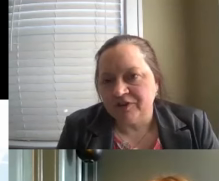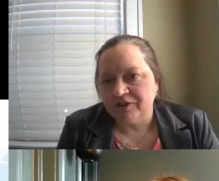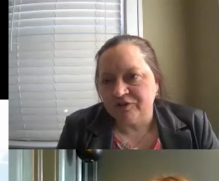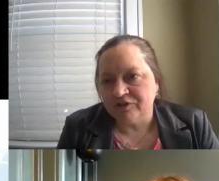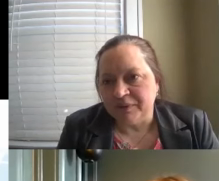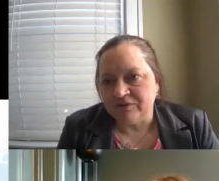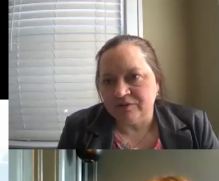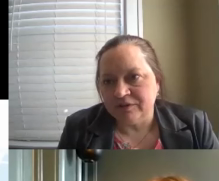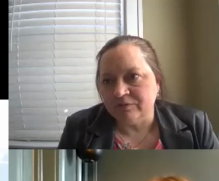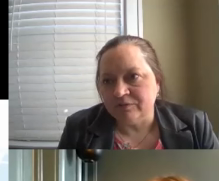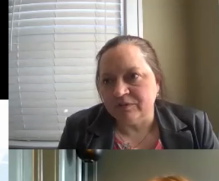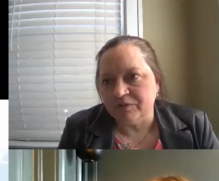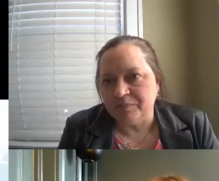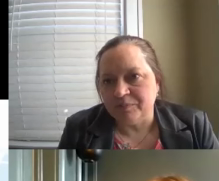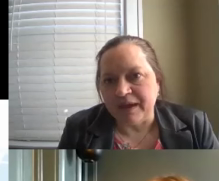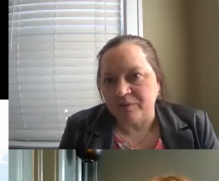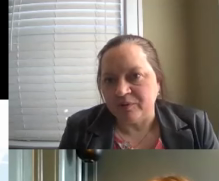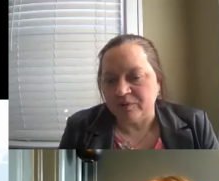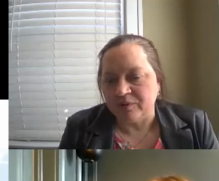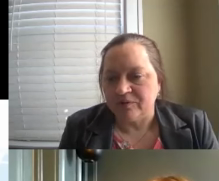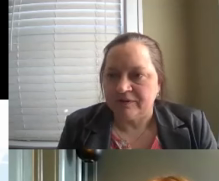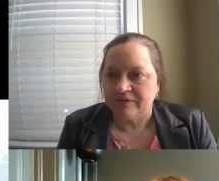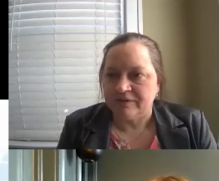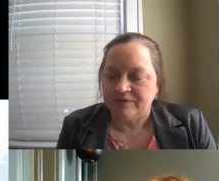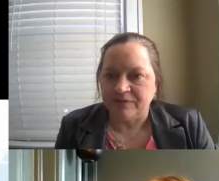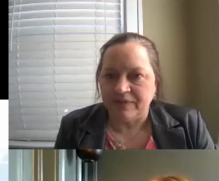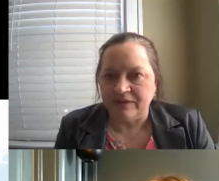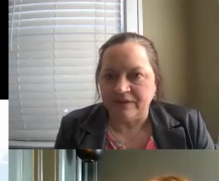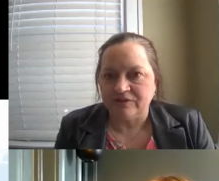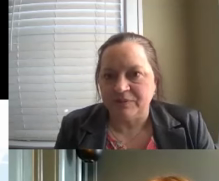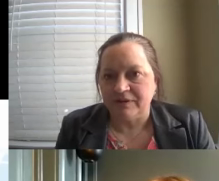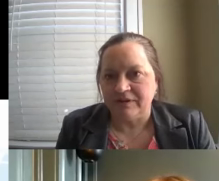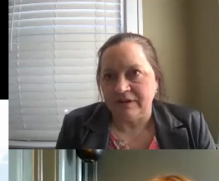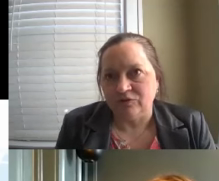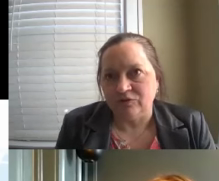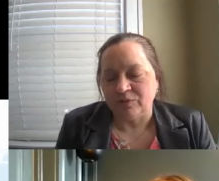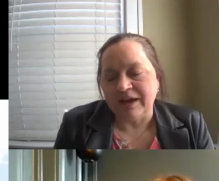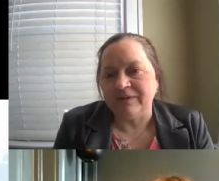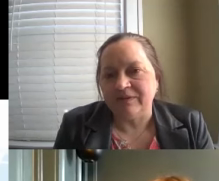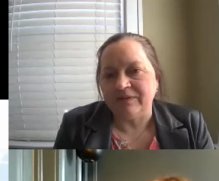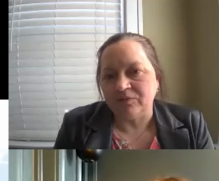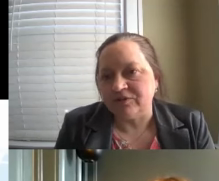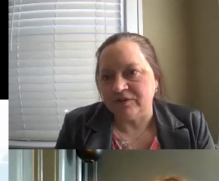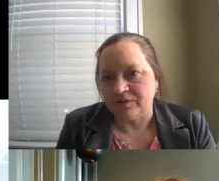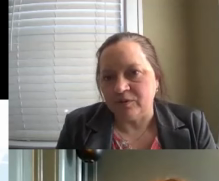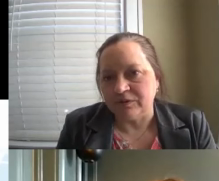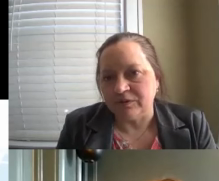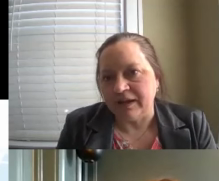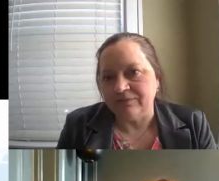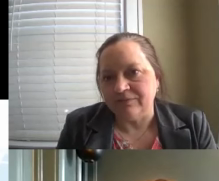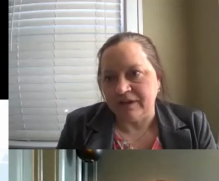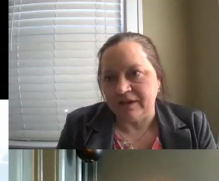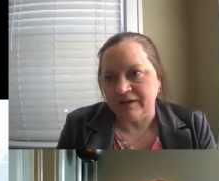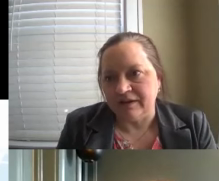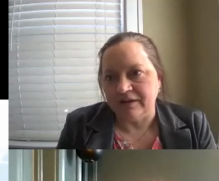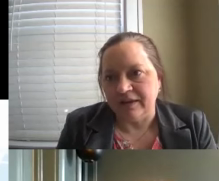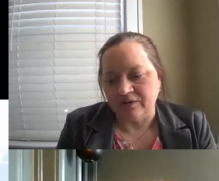really be non-judgmental and respect that person and the fact that they should be, you know, driving the direction of their own